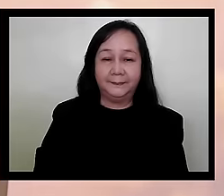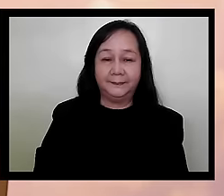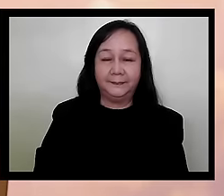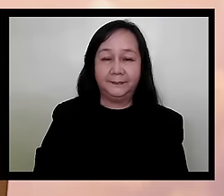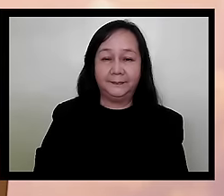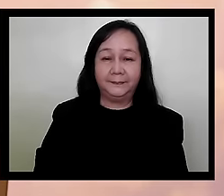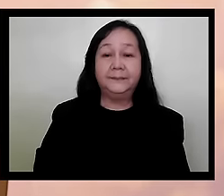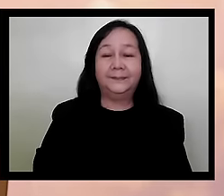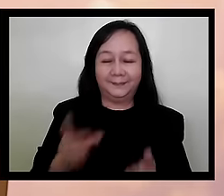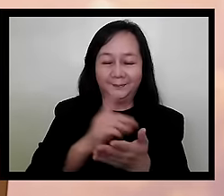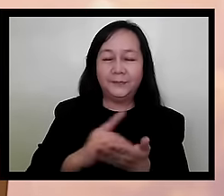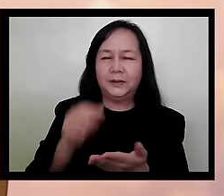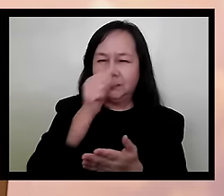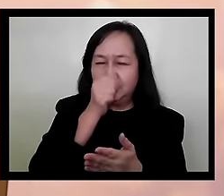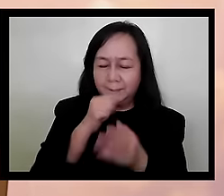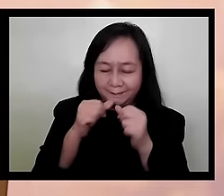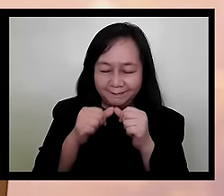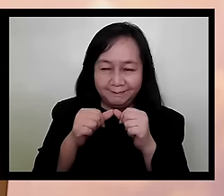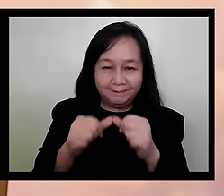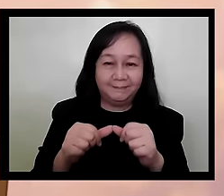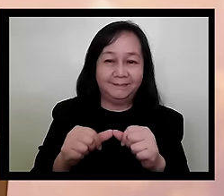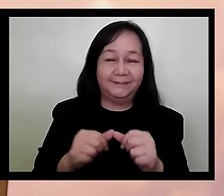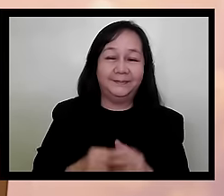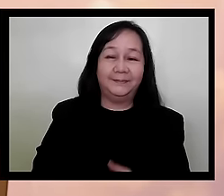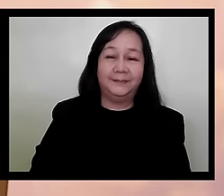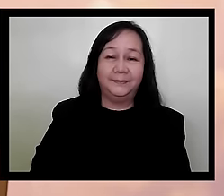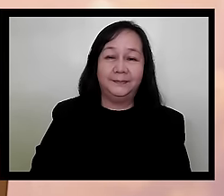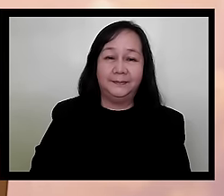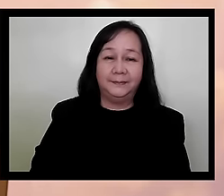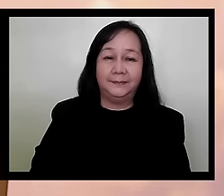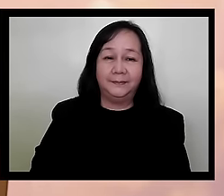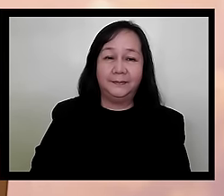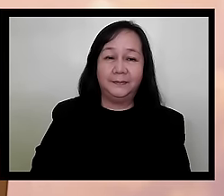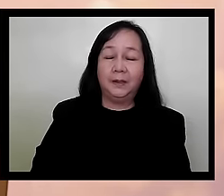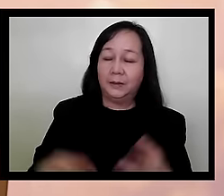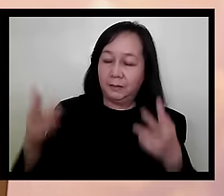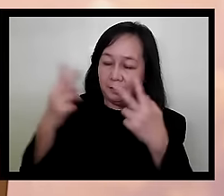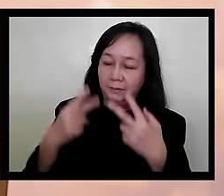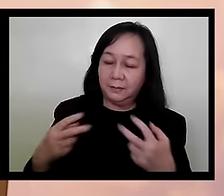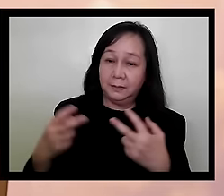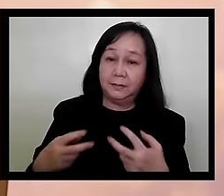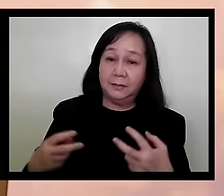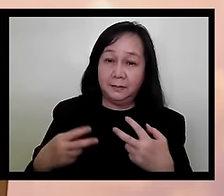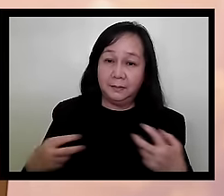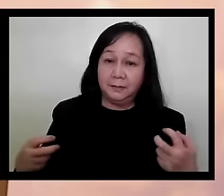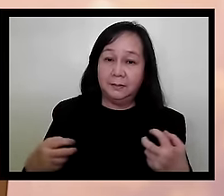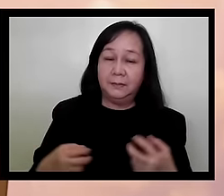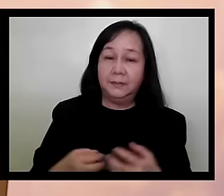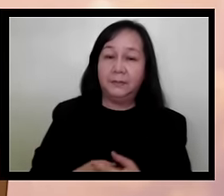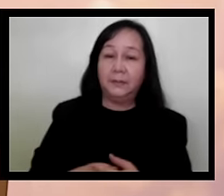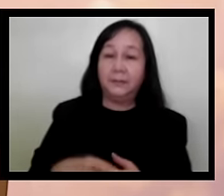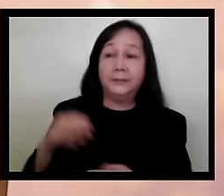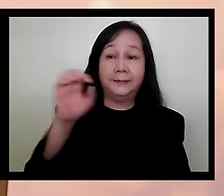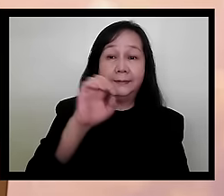Lord the Divine persistence we have been reflecting on this uh element of Easter the